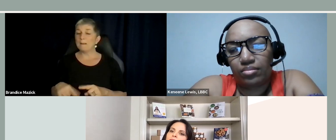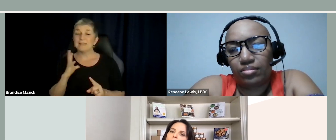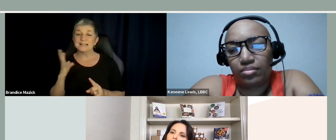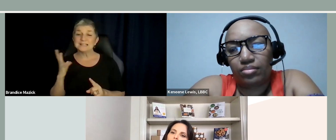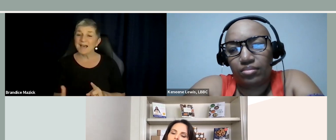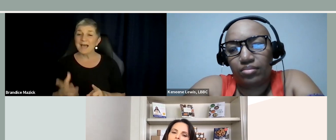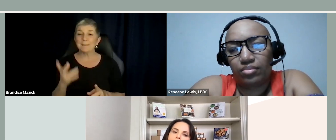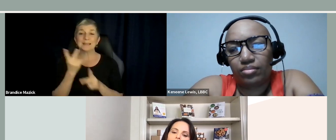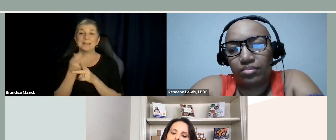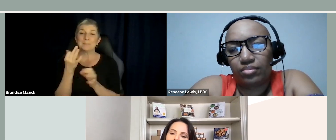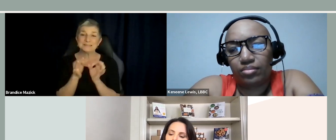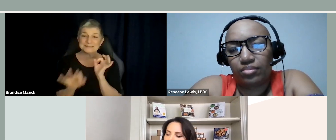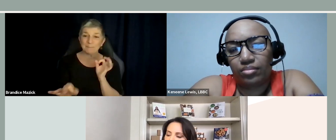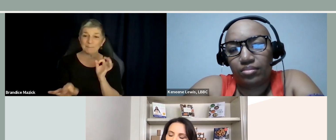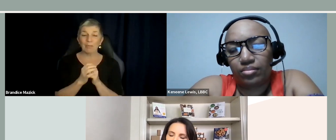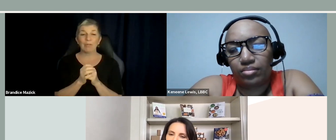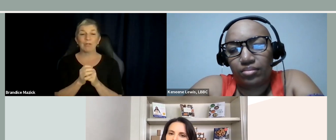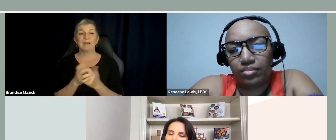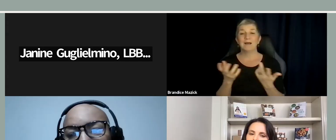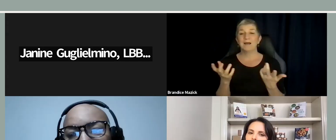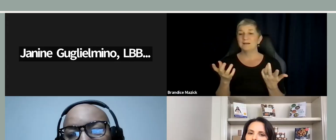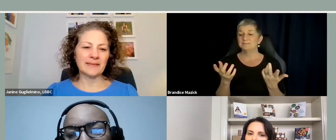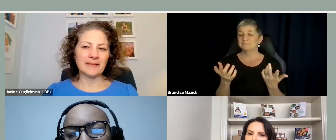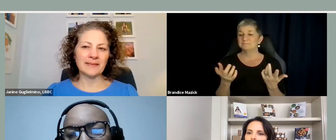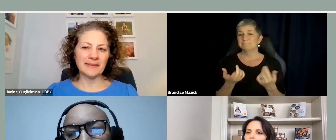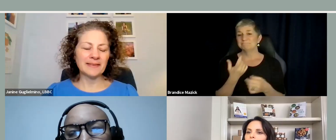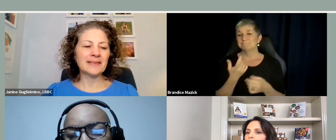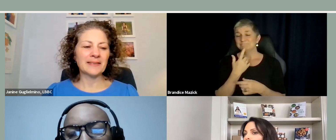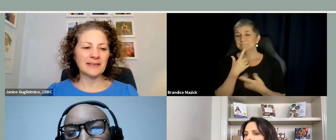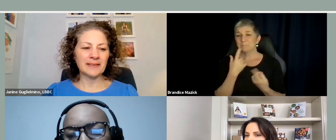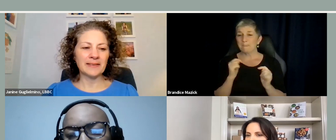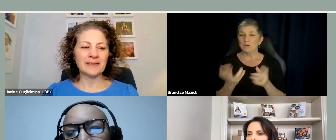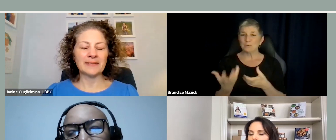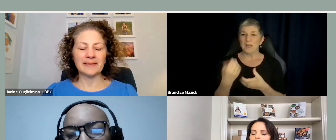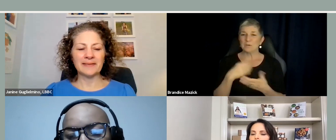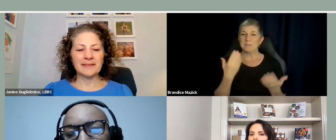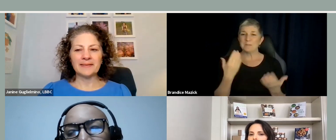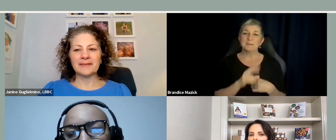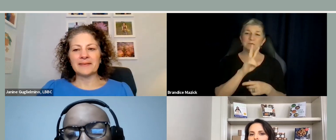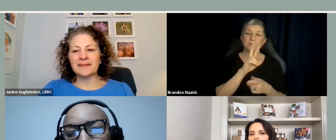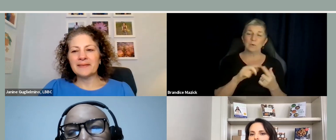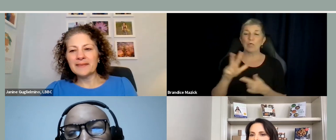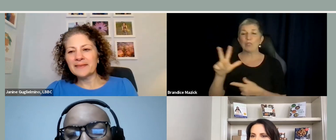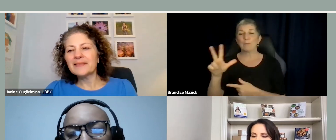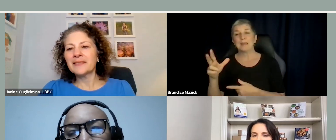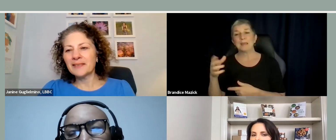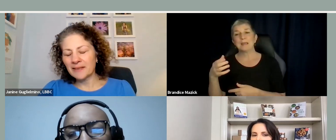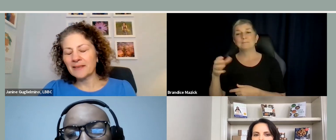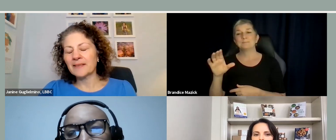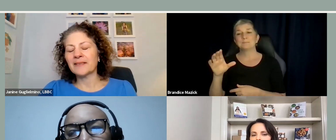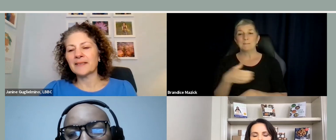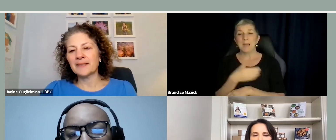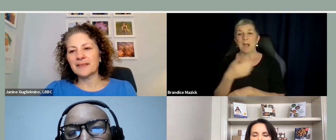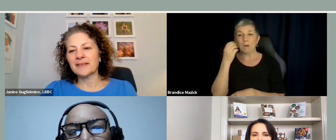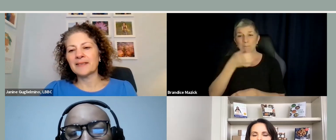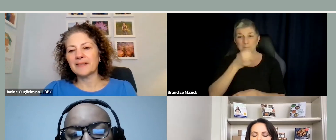keep it simple. And I usually say, like, try to include 2-3 power beverages a day. But